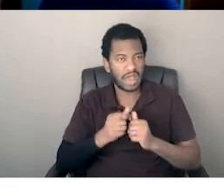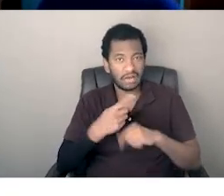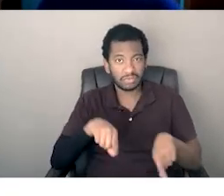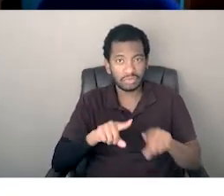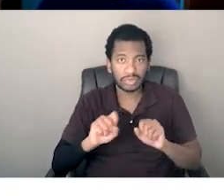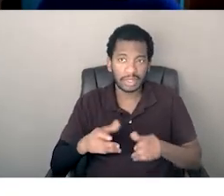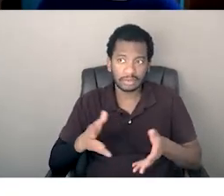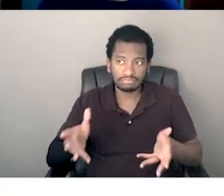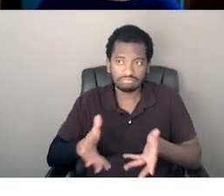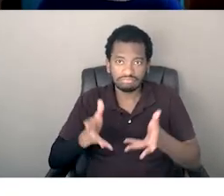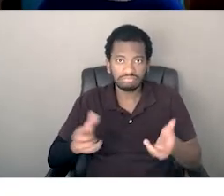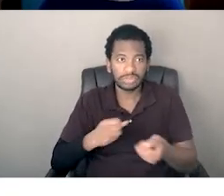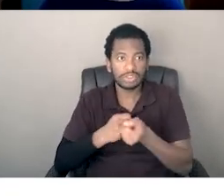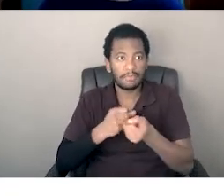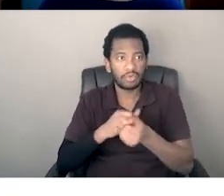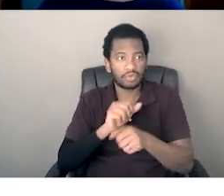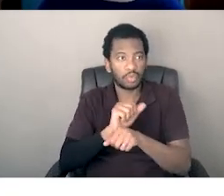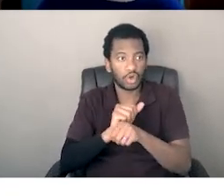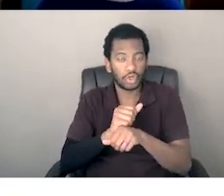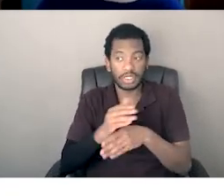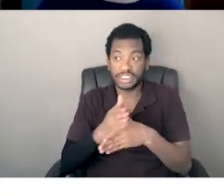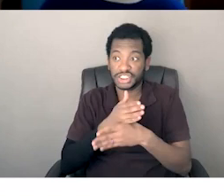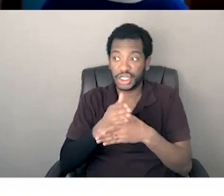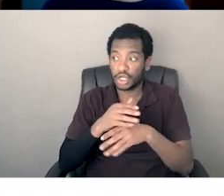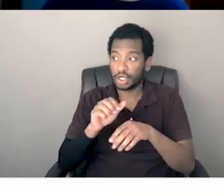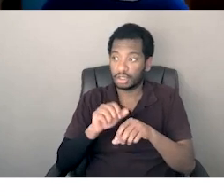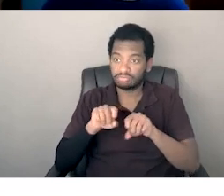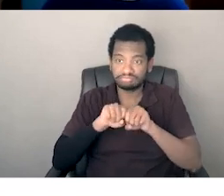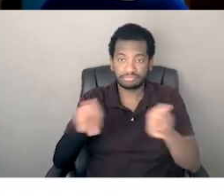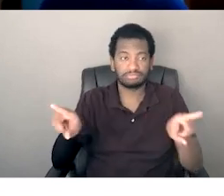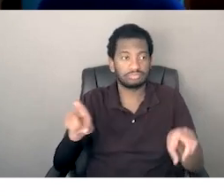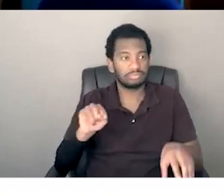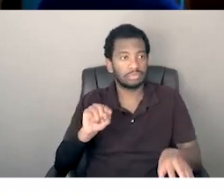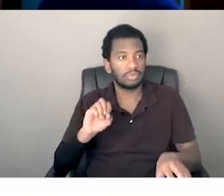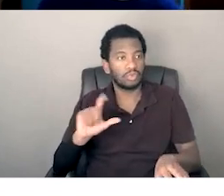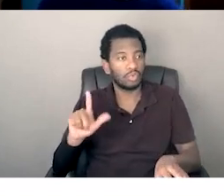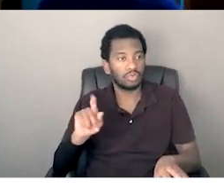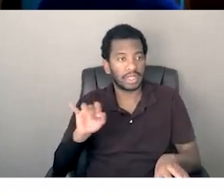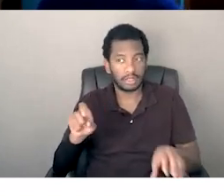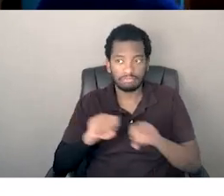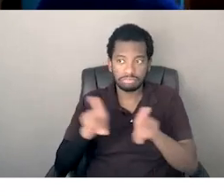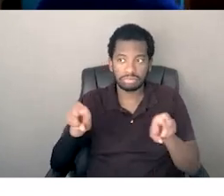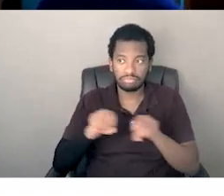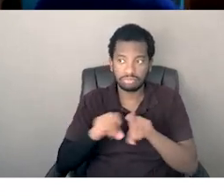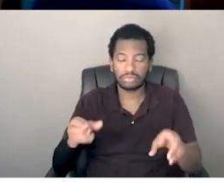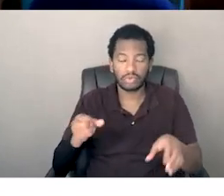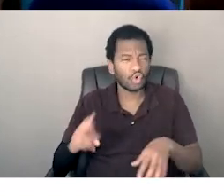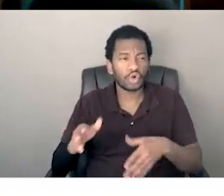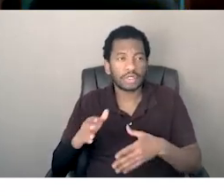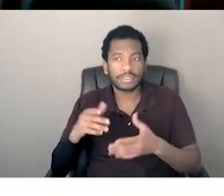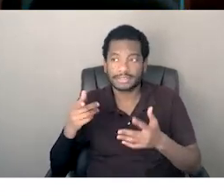share the toolkit widely or start a conversation, and send feedback. This